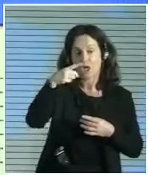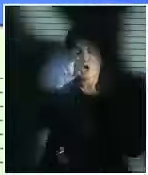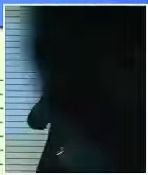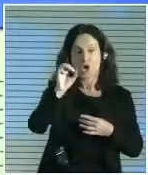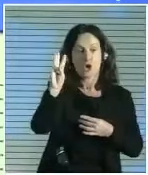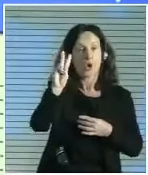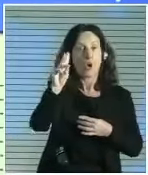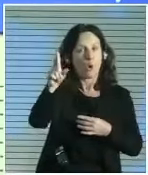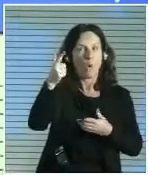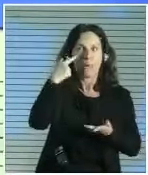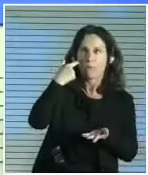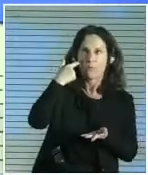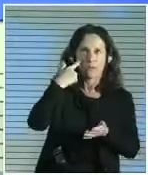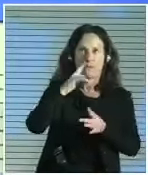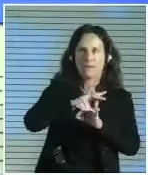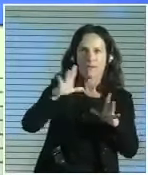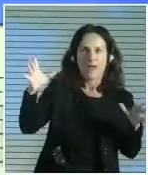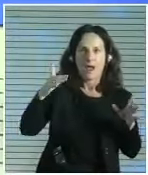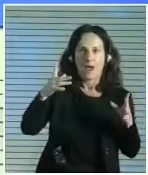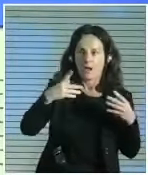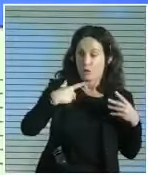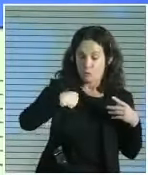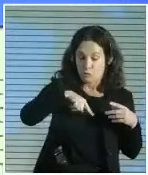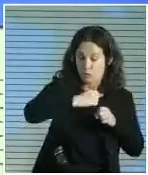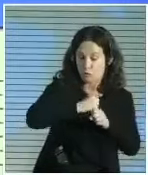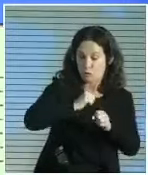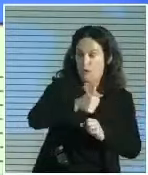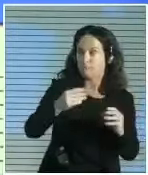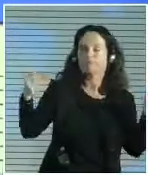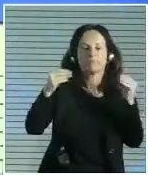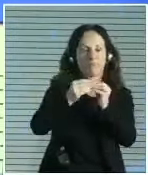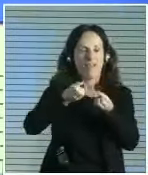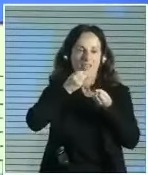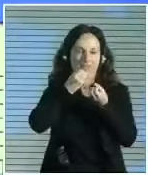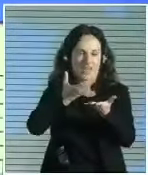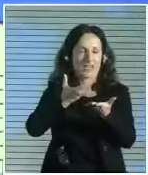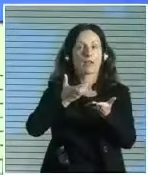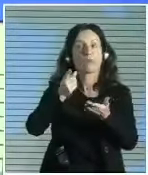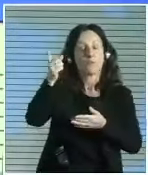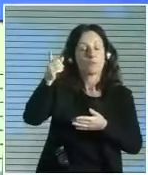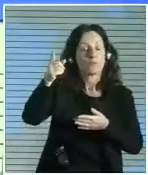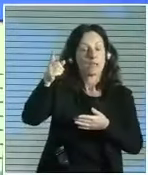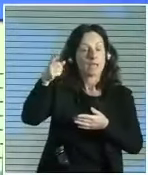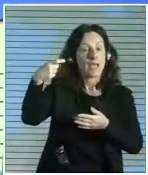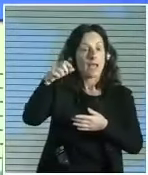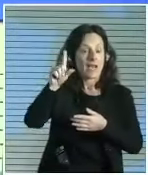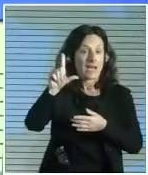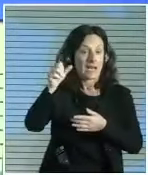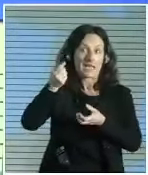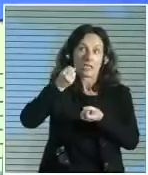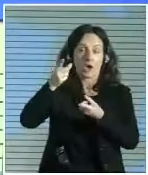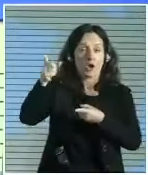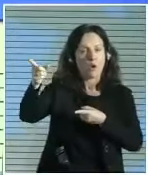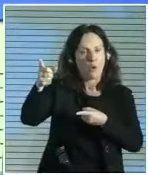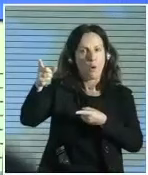Glasgow provides us with an overreaching framework, which helps us to accelerate and facilitate